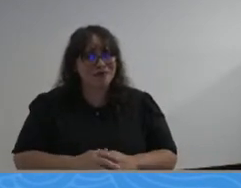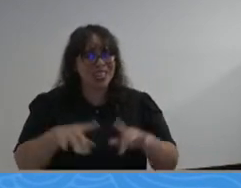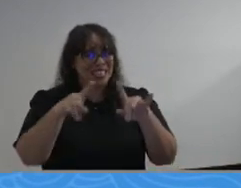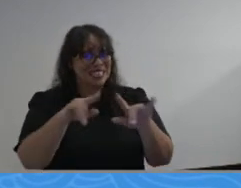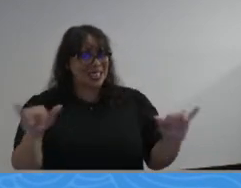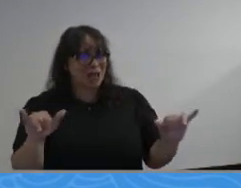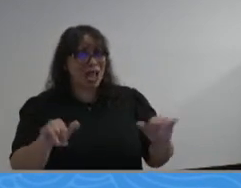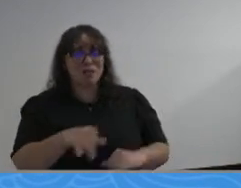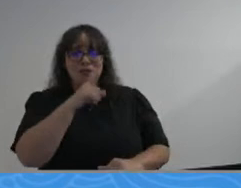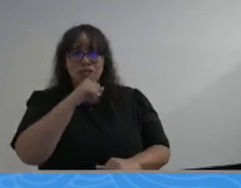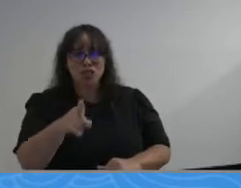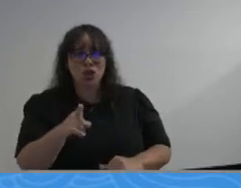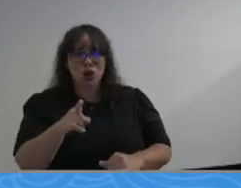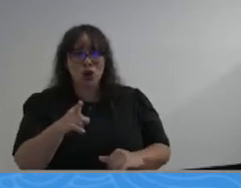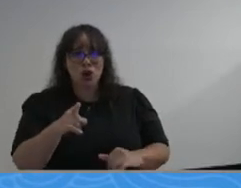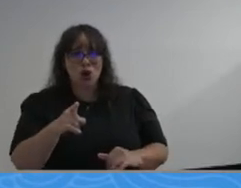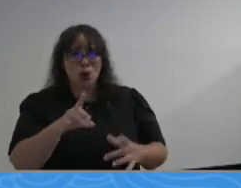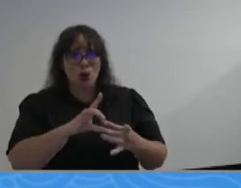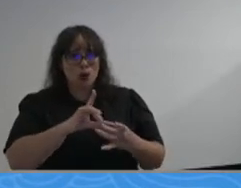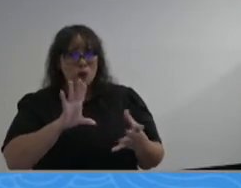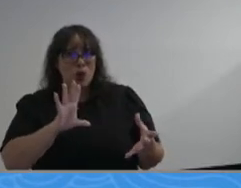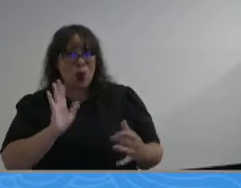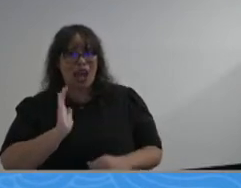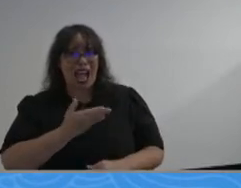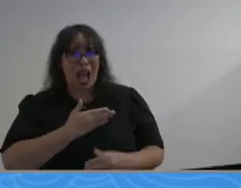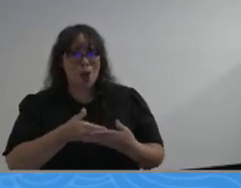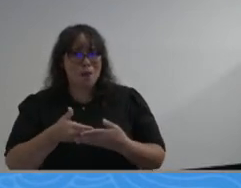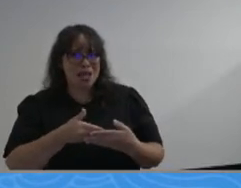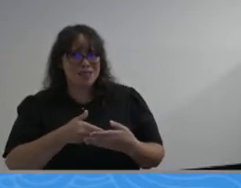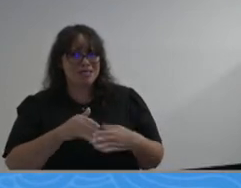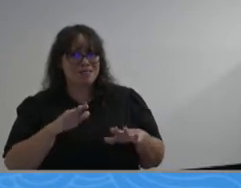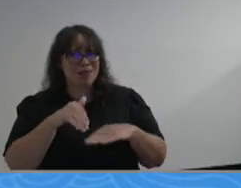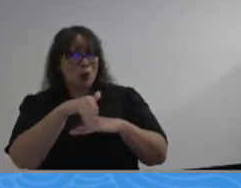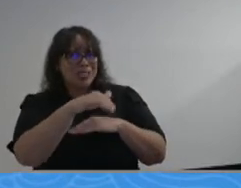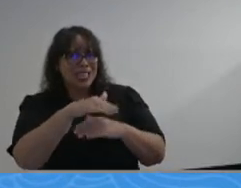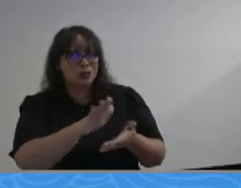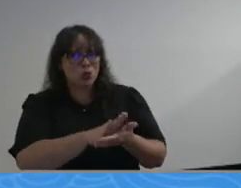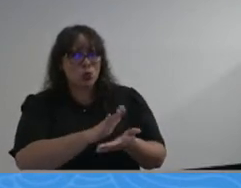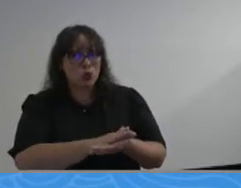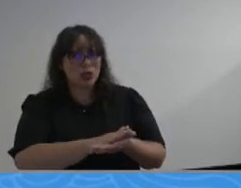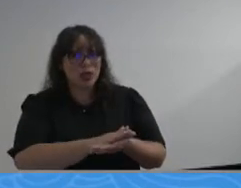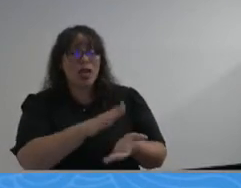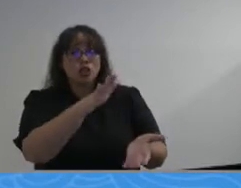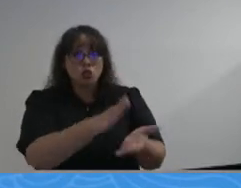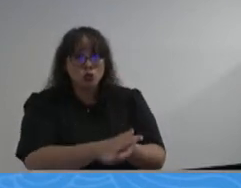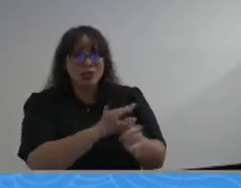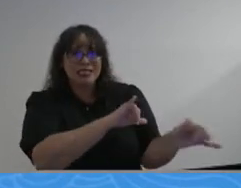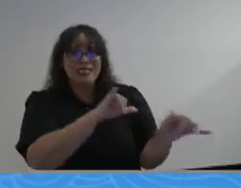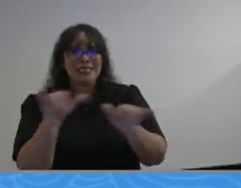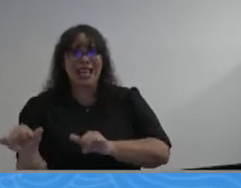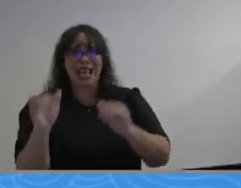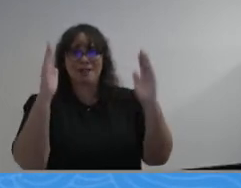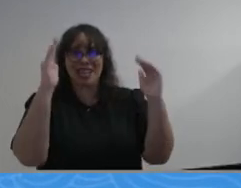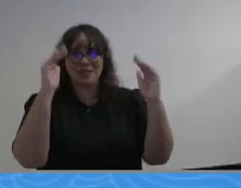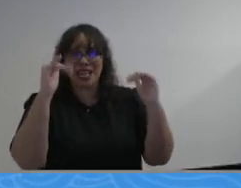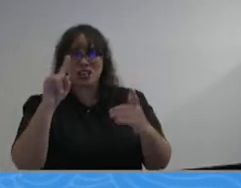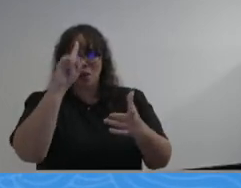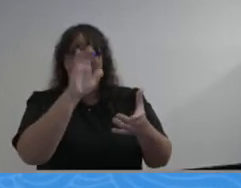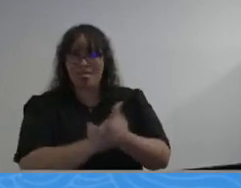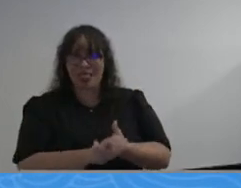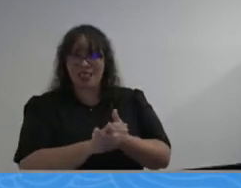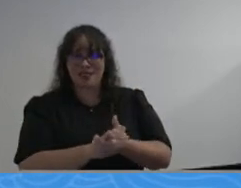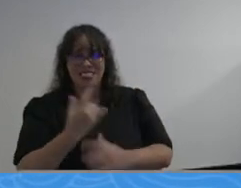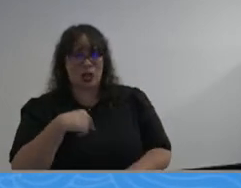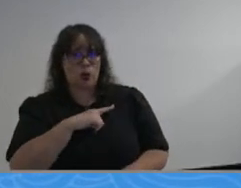same time, we have to make sure when we let our babies go and we send our babies to schools, that schools have the same kind of expectations and beliefs in them as we